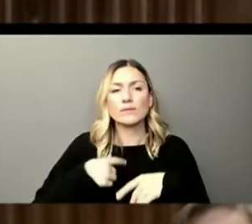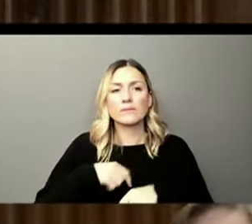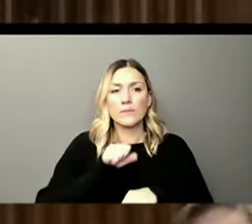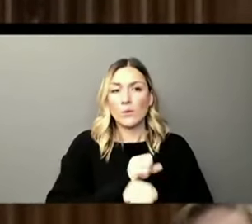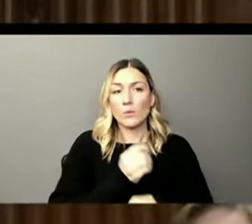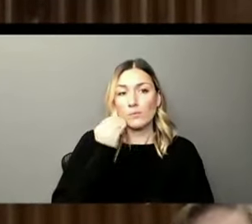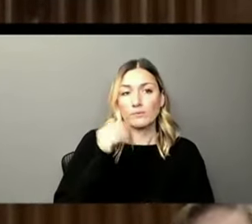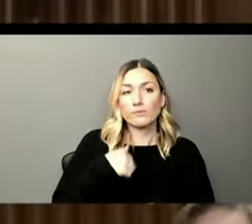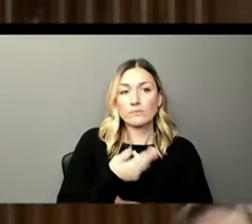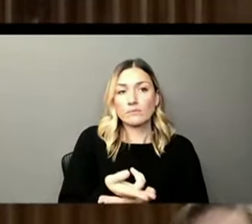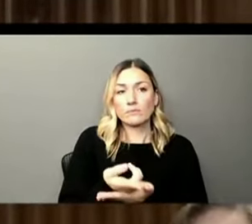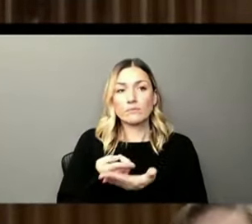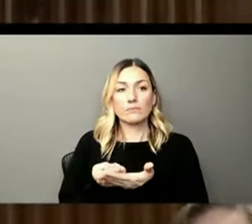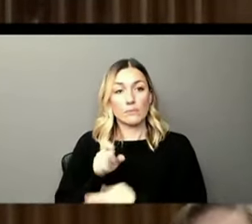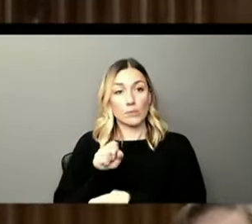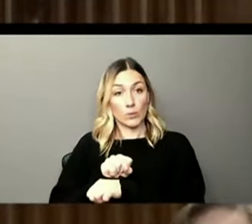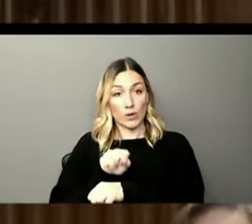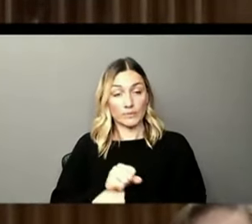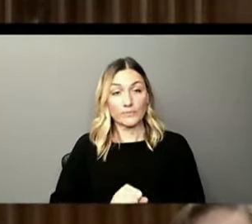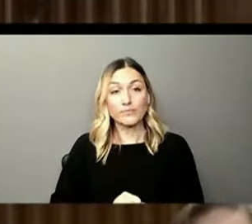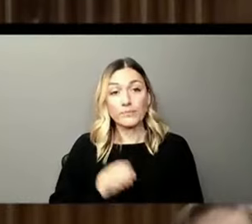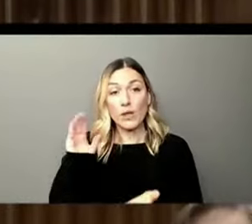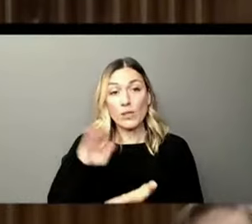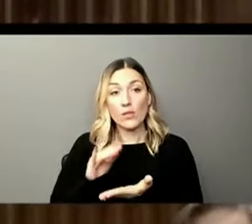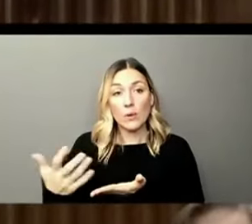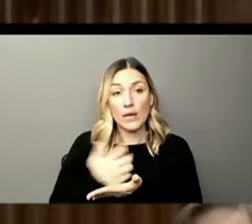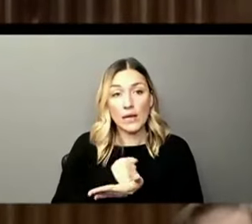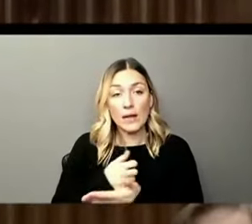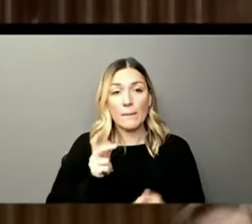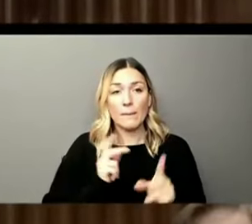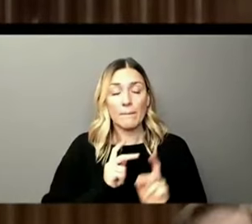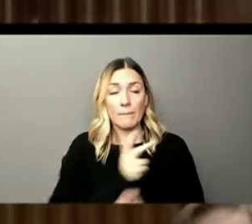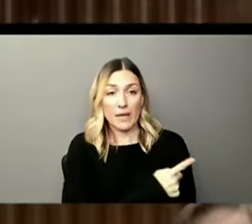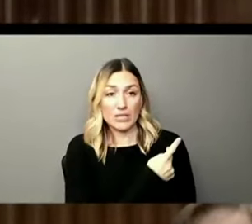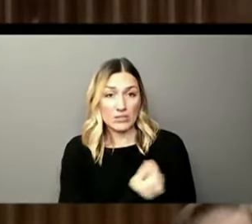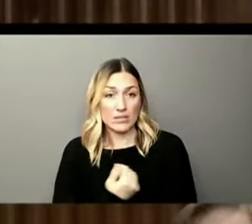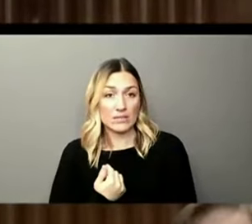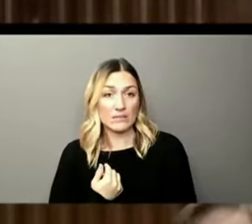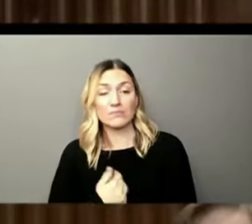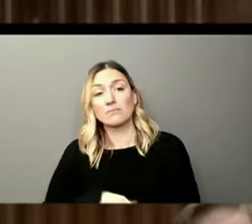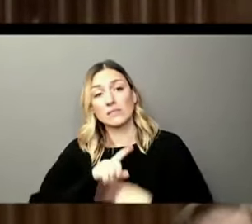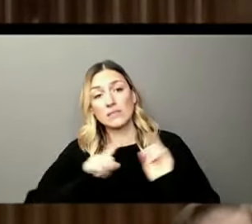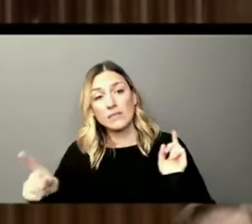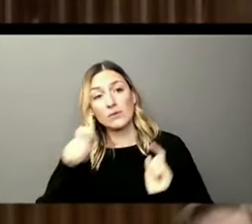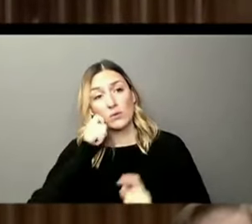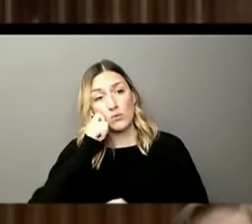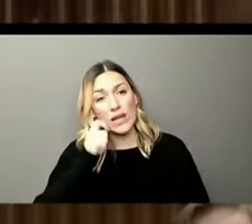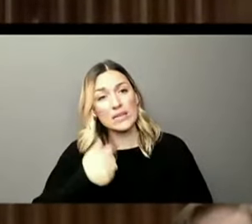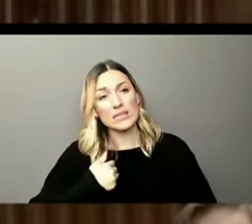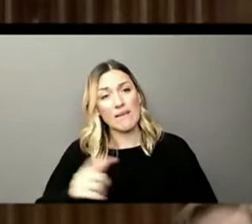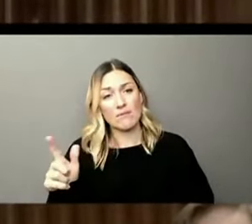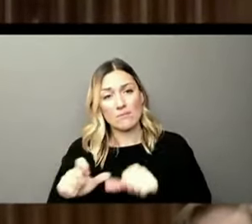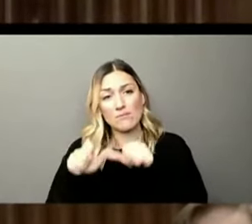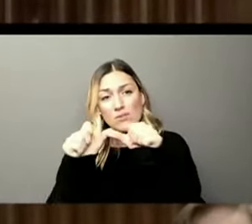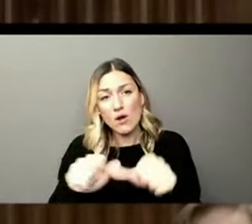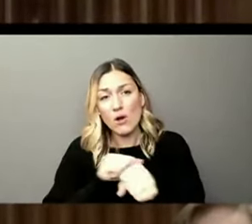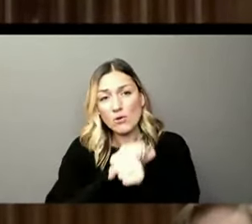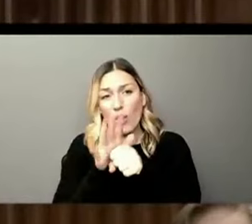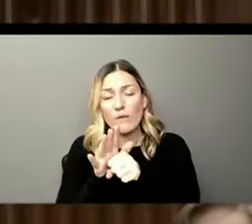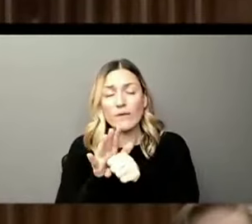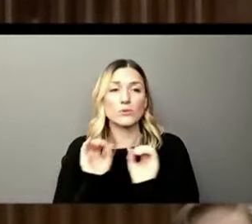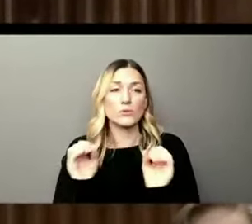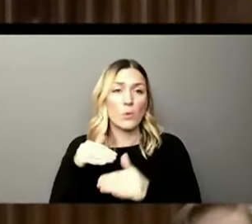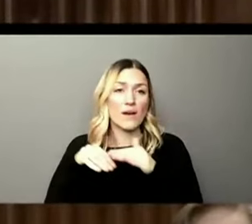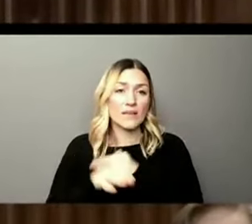laying down. Low-income and patients of color who are more likely to get COVID-19, long COVID, and have the least access to healthcare are